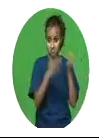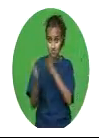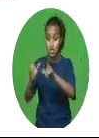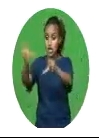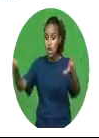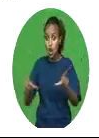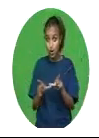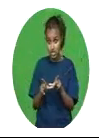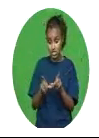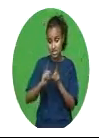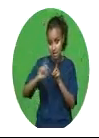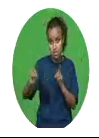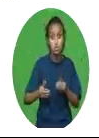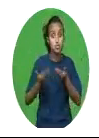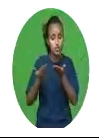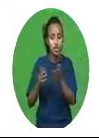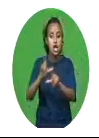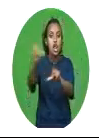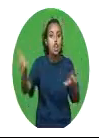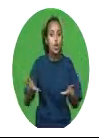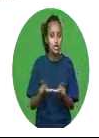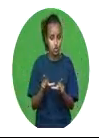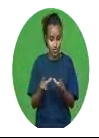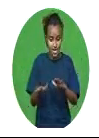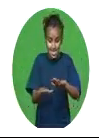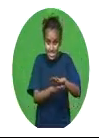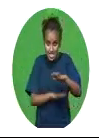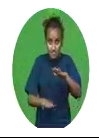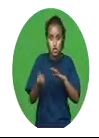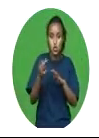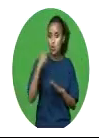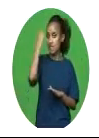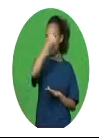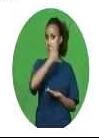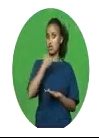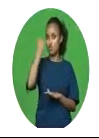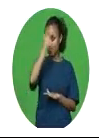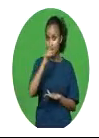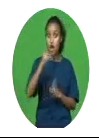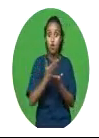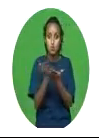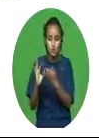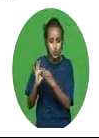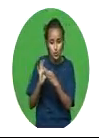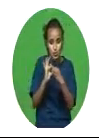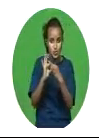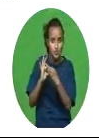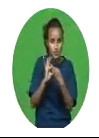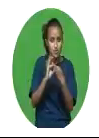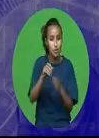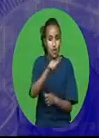location dimension provides the location of a surface or feature of an object in relation to another.